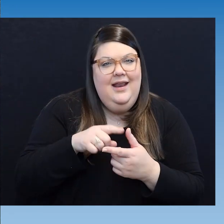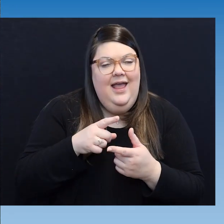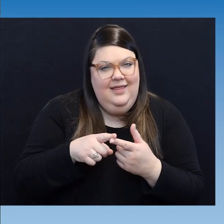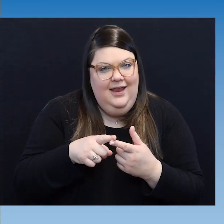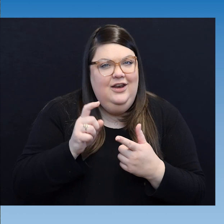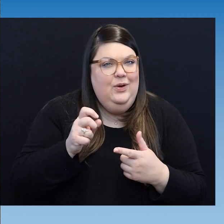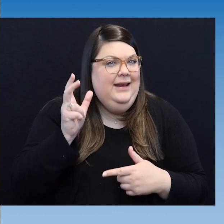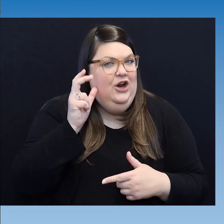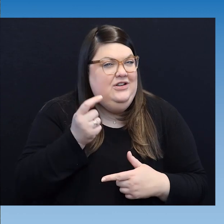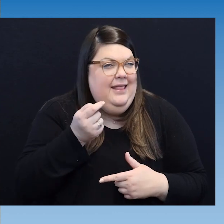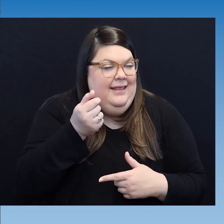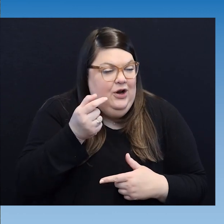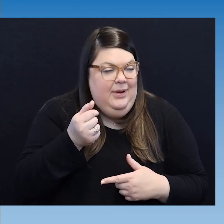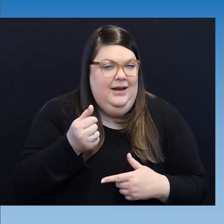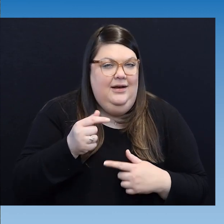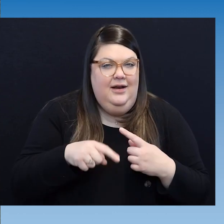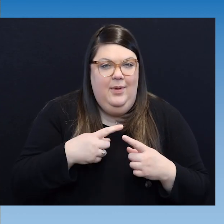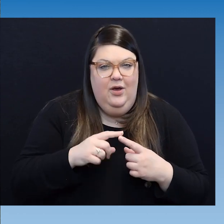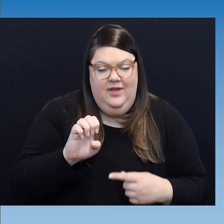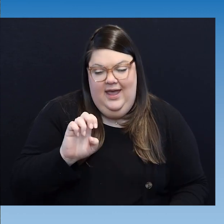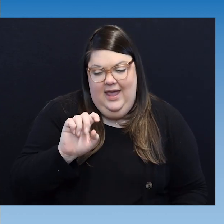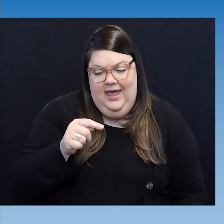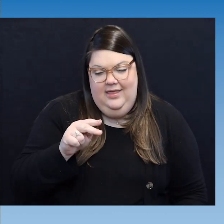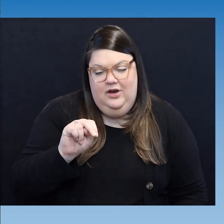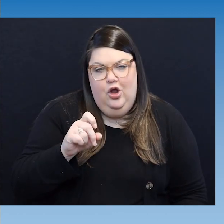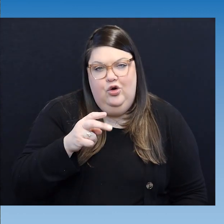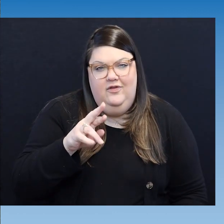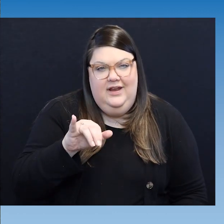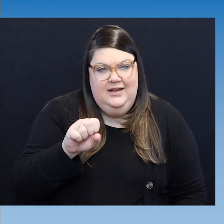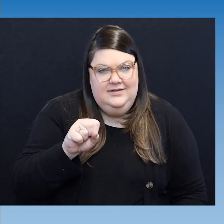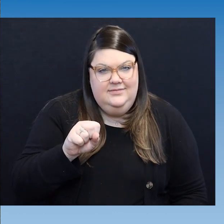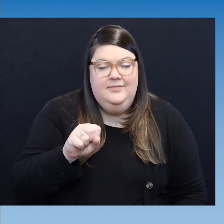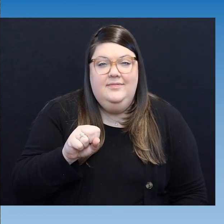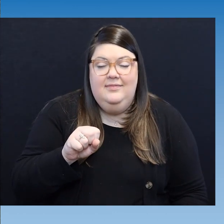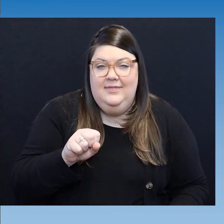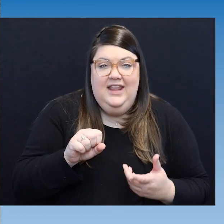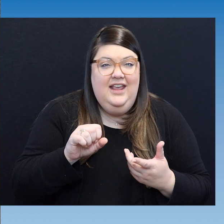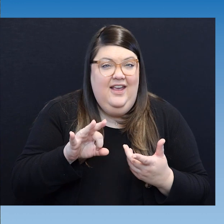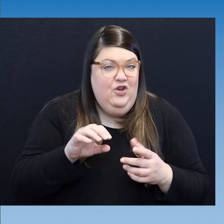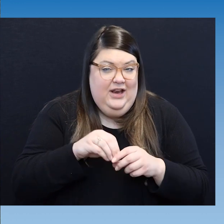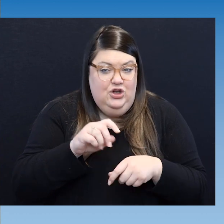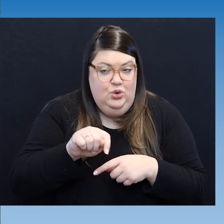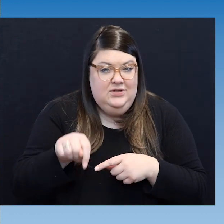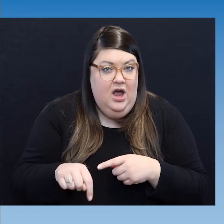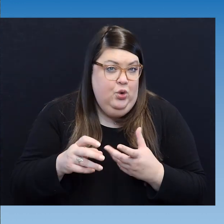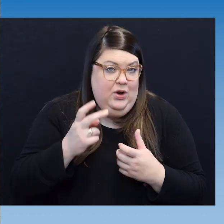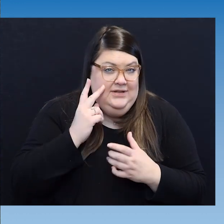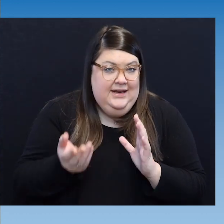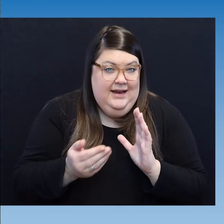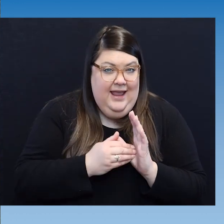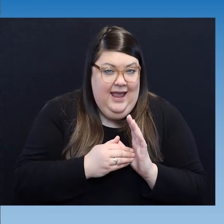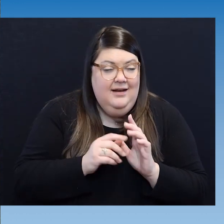ethnographies. And I do encourage everybody, if you're in Tucson and you haven't already, or you want to see it again, to come see the exhibit.